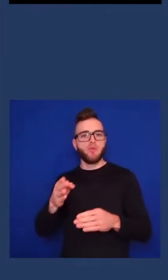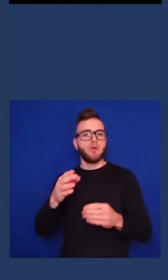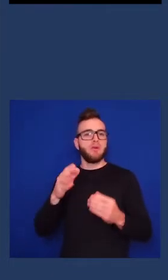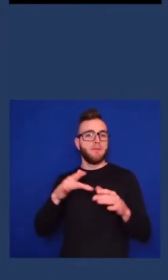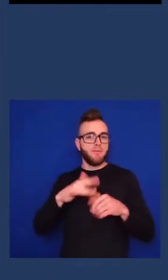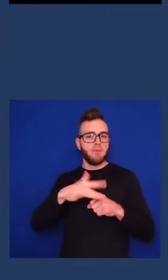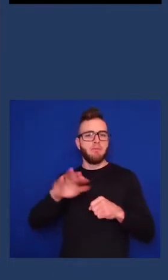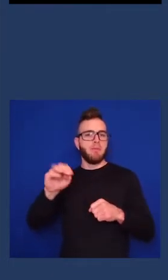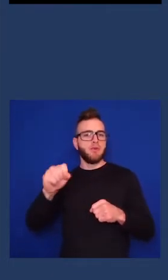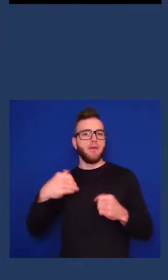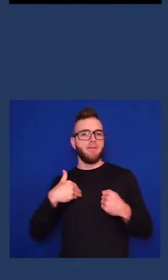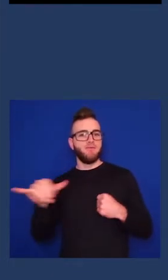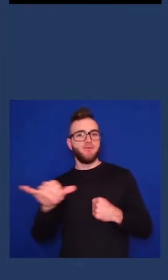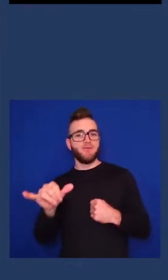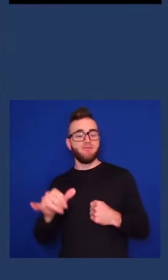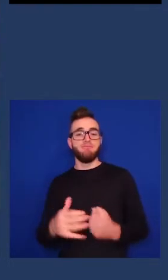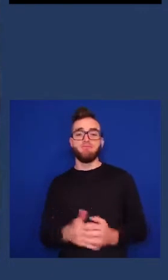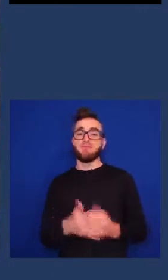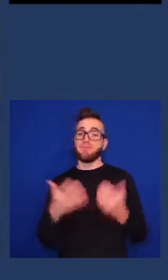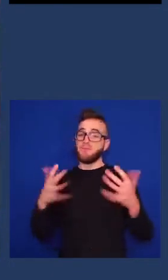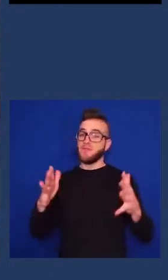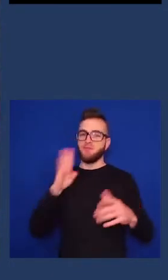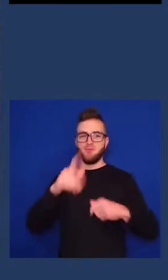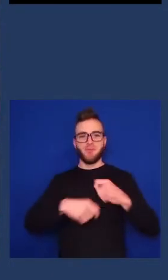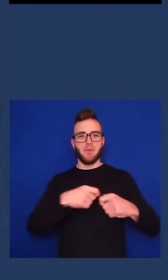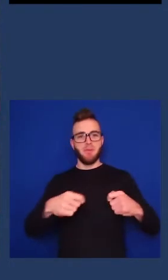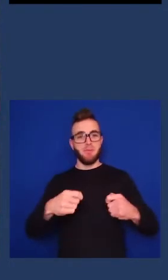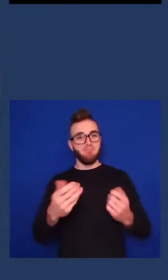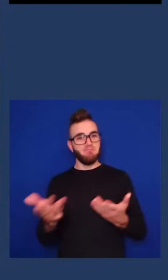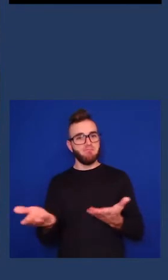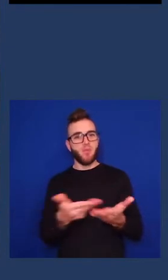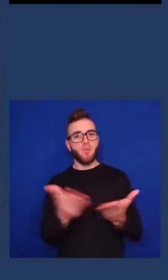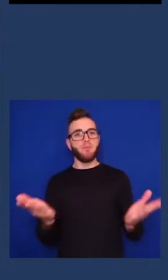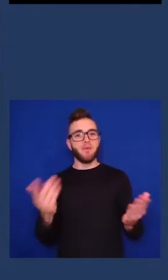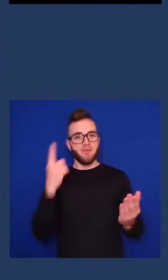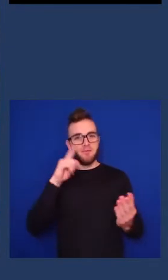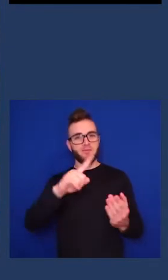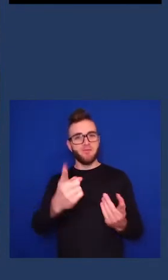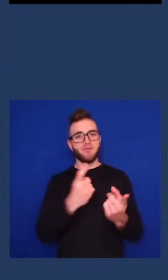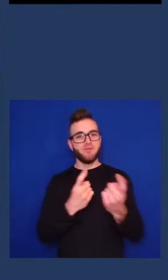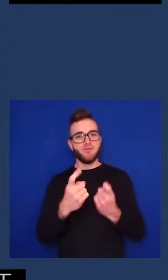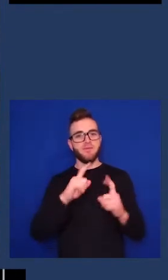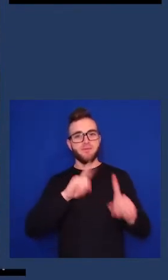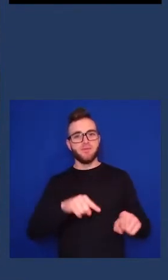that, we're going to wrap up and answer any questions that you may have. Thank you.